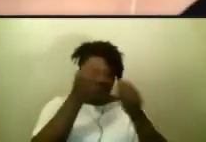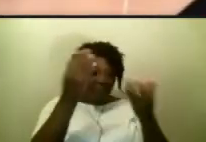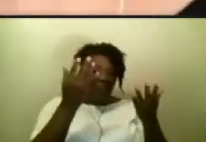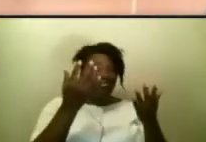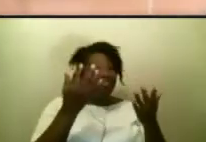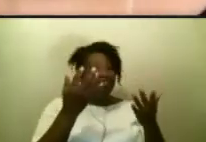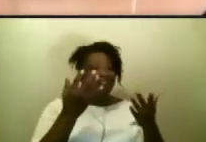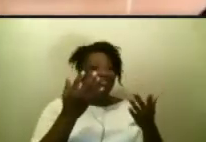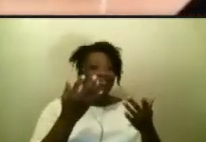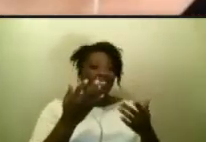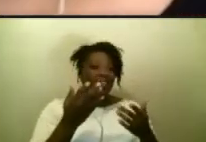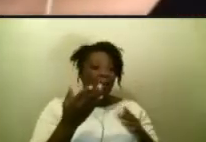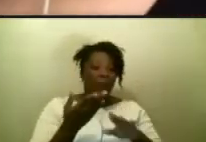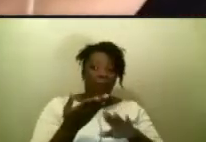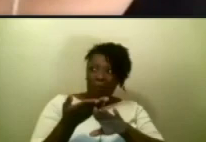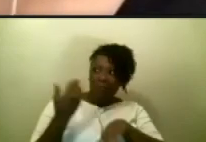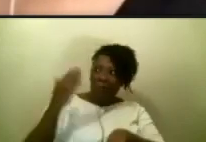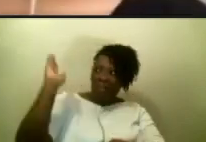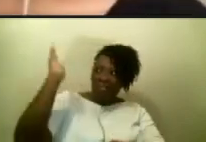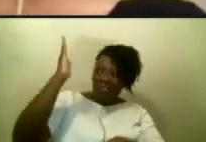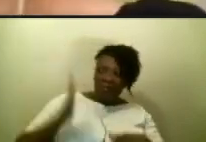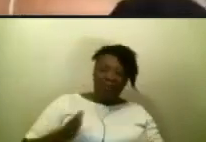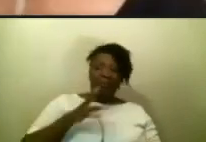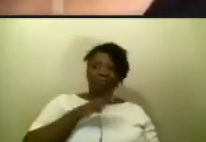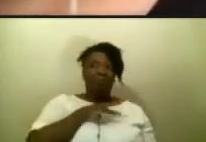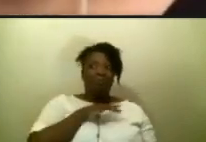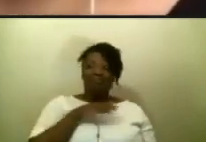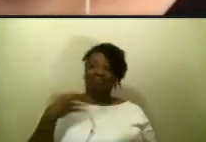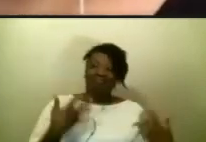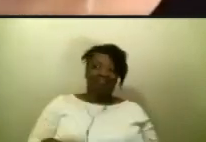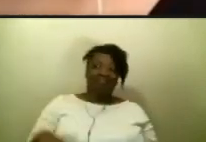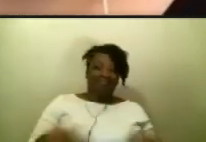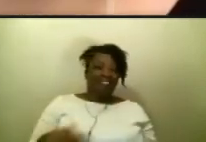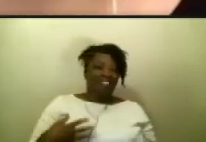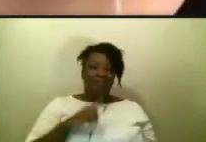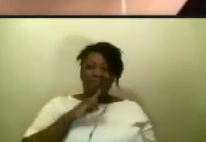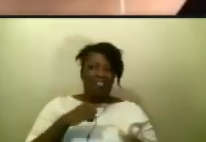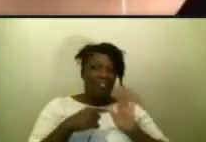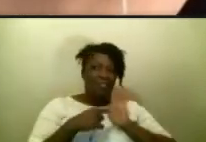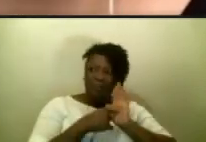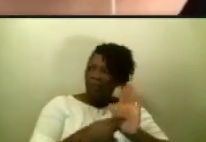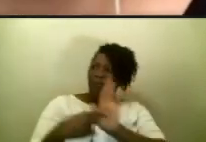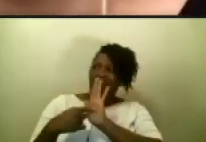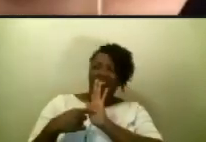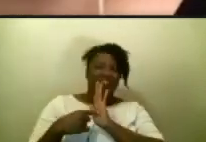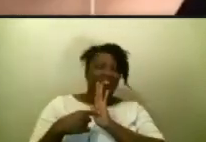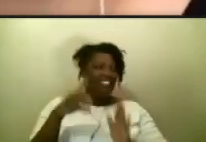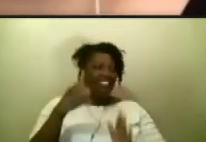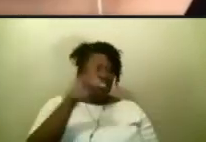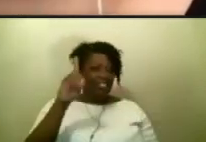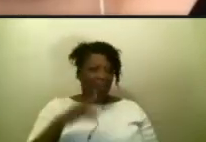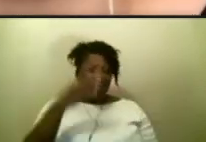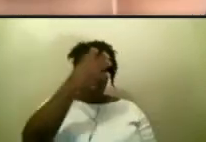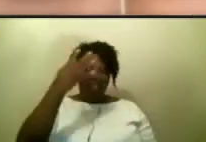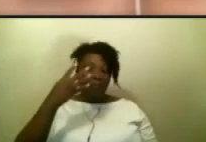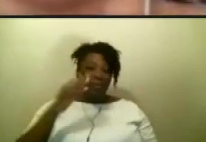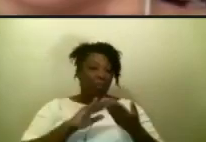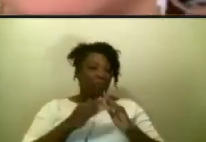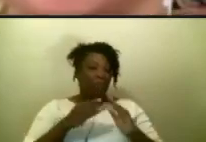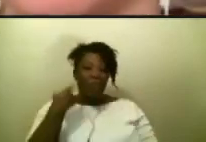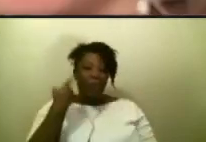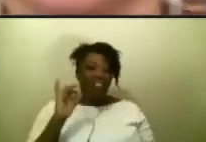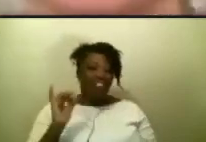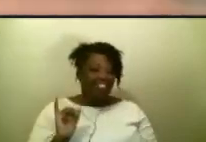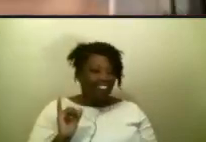that went before me and really kind of reiterate what you said earlier, that this really shows what Detroit's immigrant community looks like. And